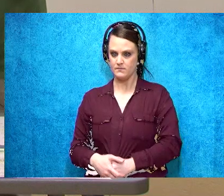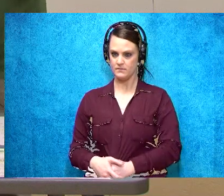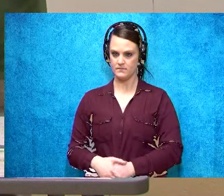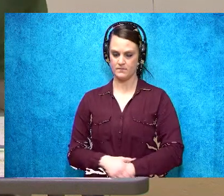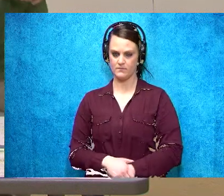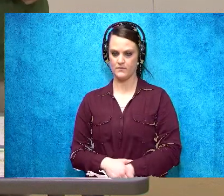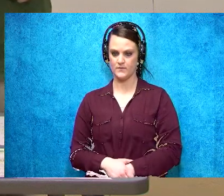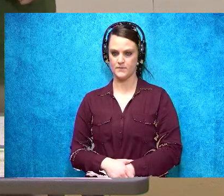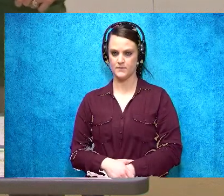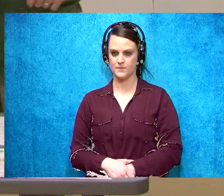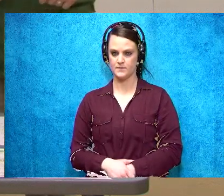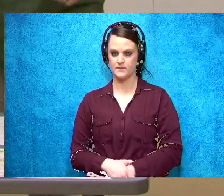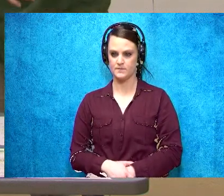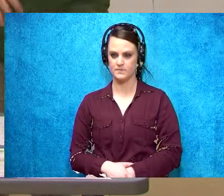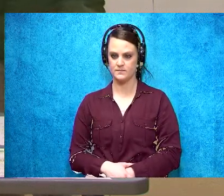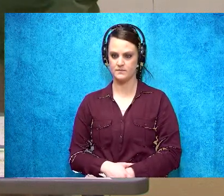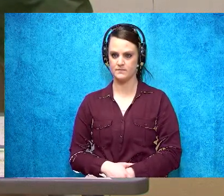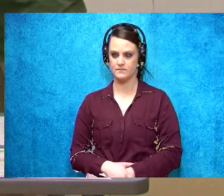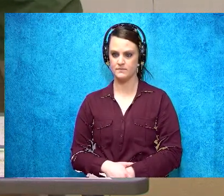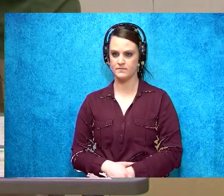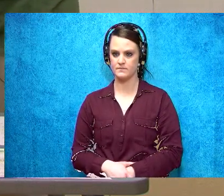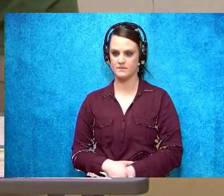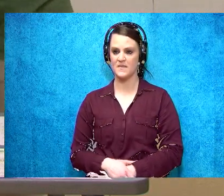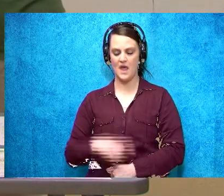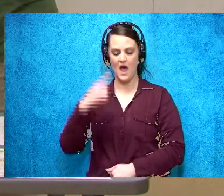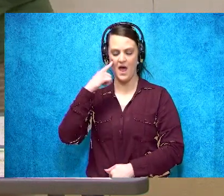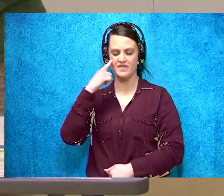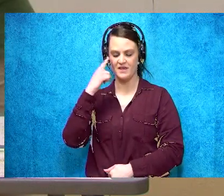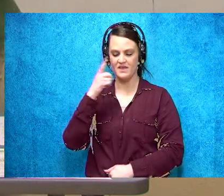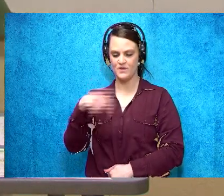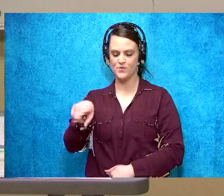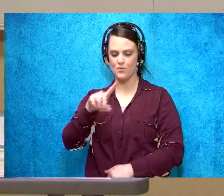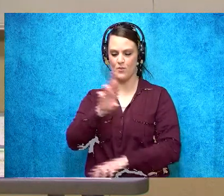I think you're ready for a couple of practice problems.